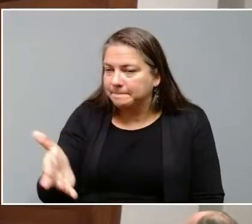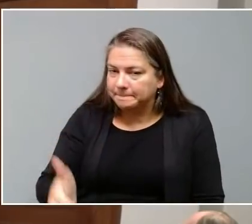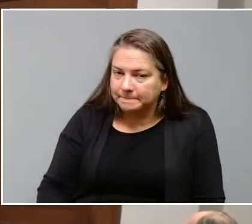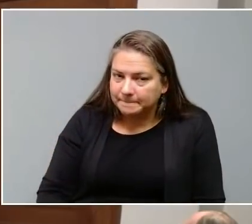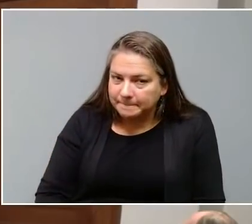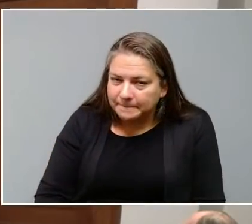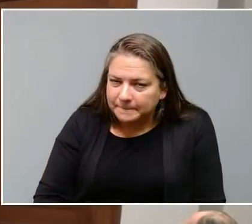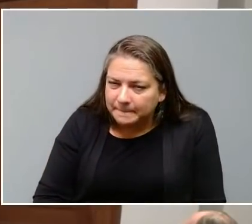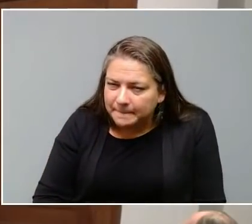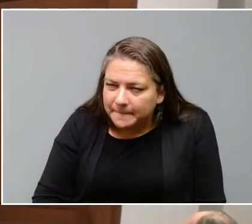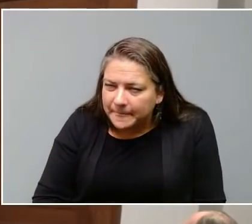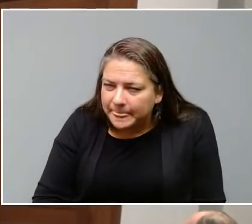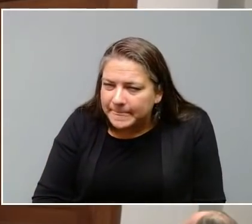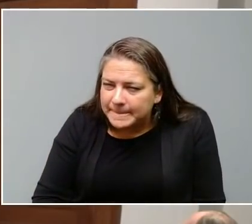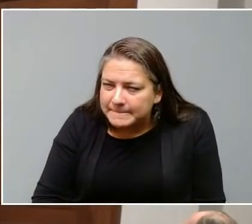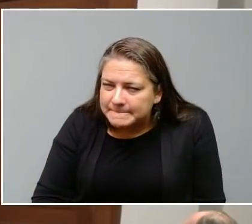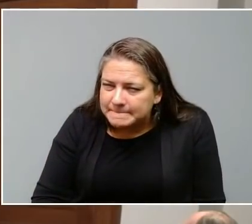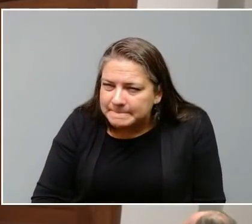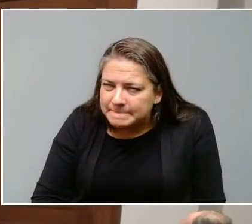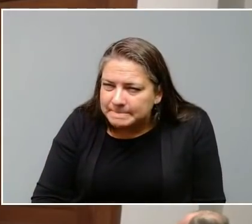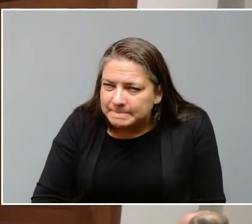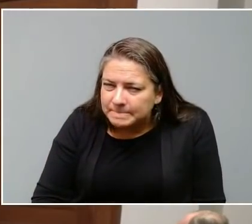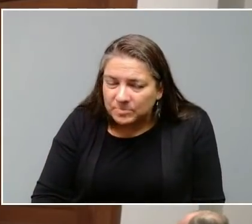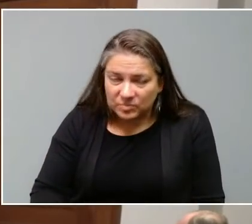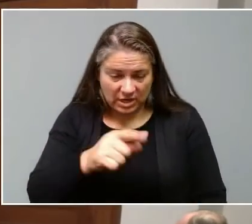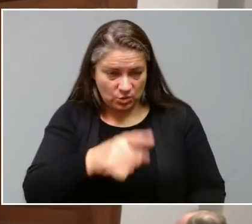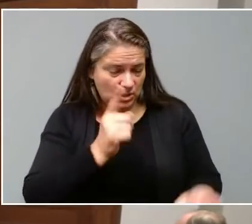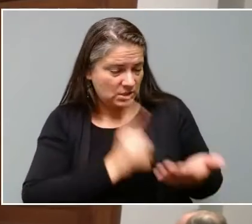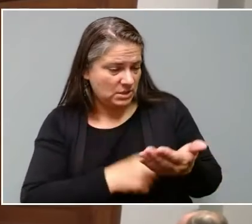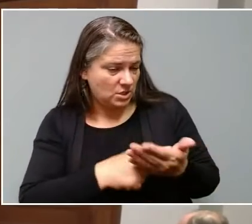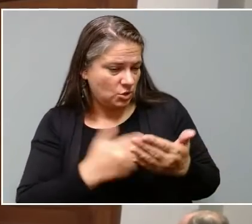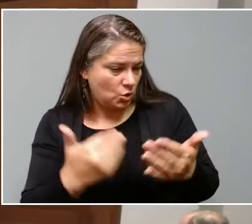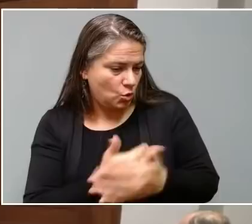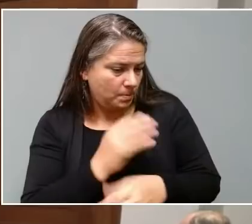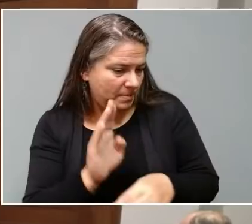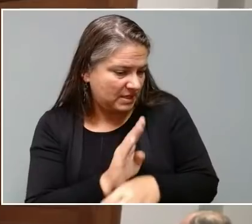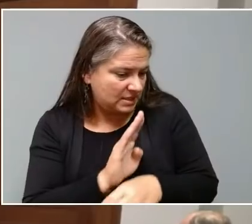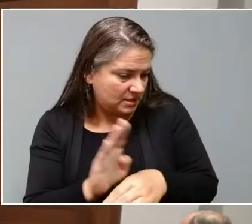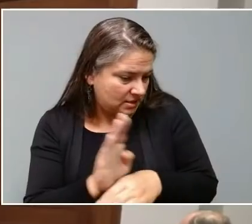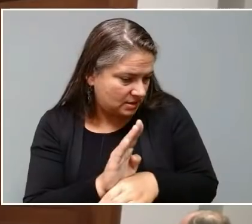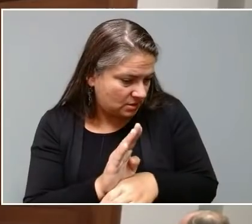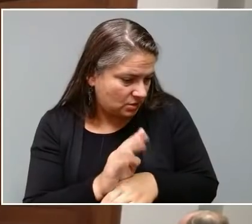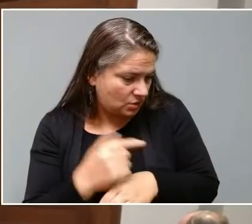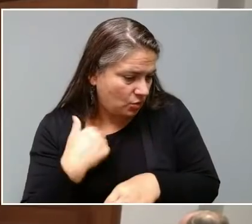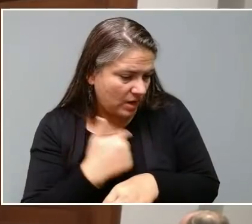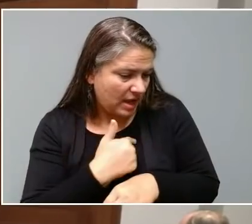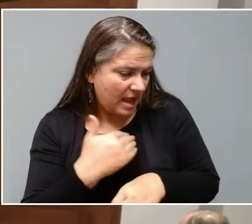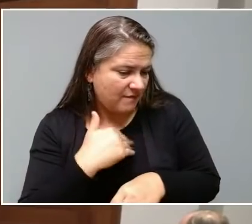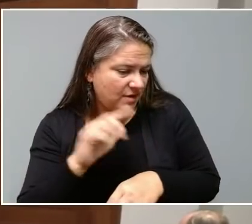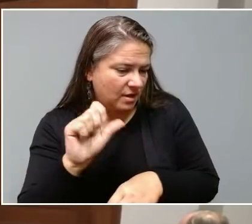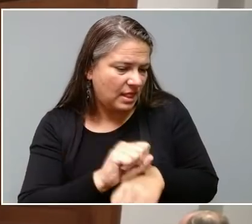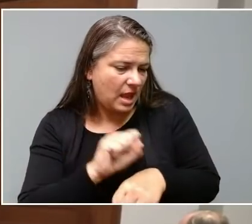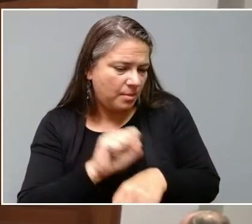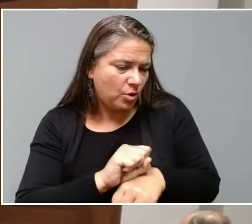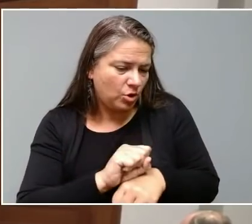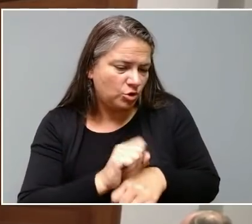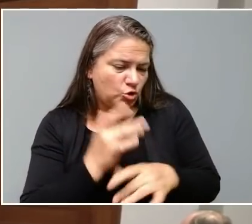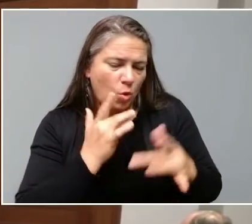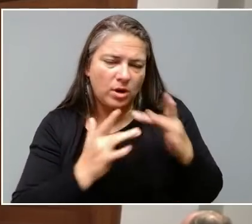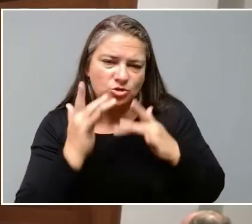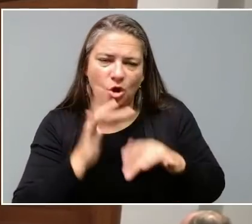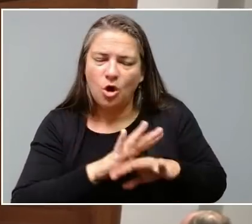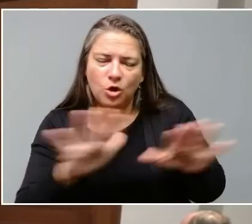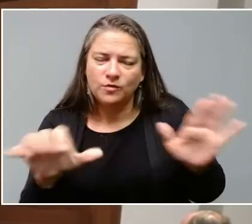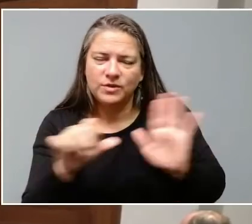a little bit more about the new businesses and we're suffering, we have labor shortages across the state. And